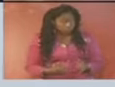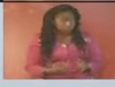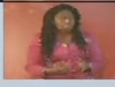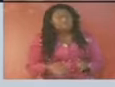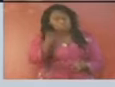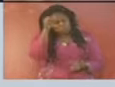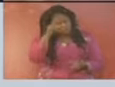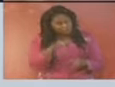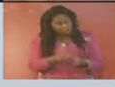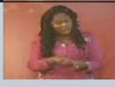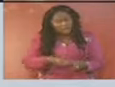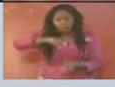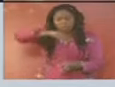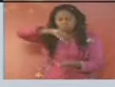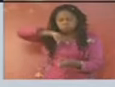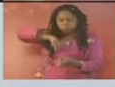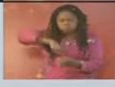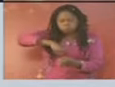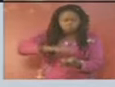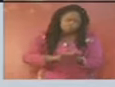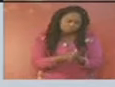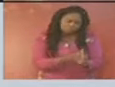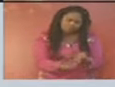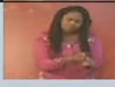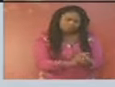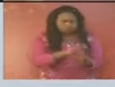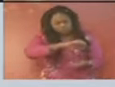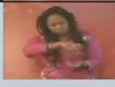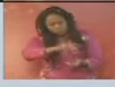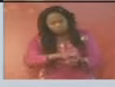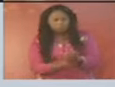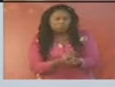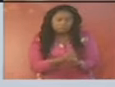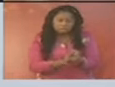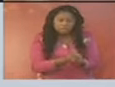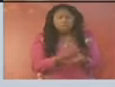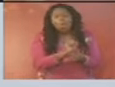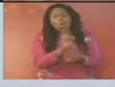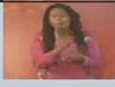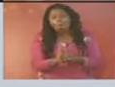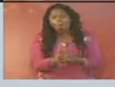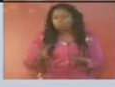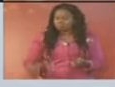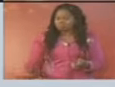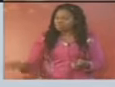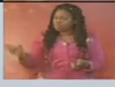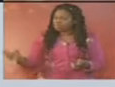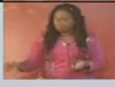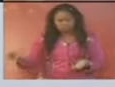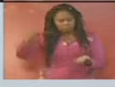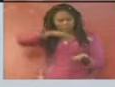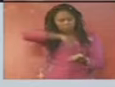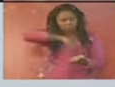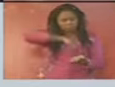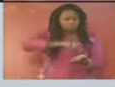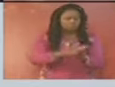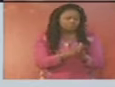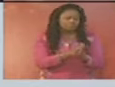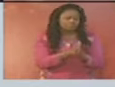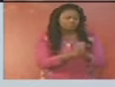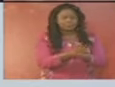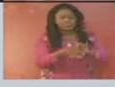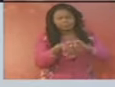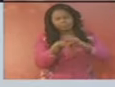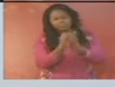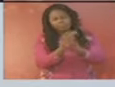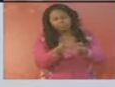soap and water, or use an alcohol-based sanitizer. I see we have questions